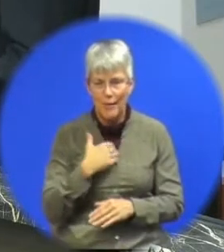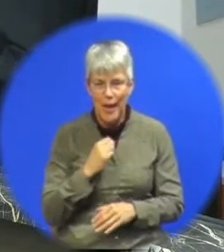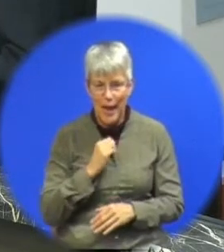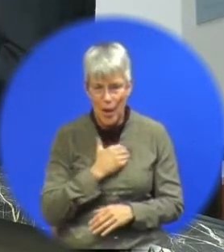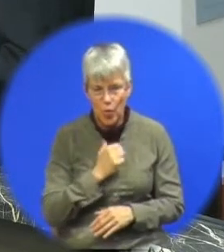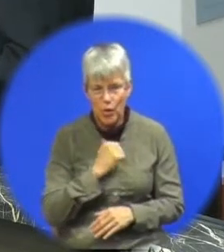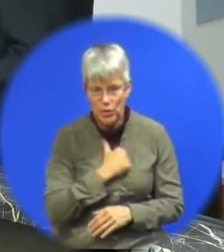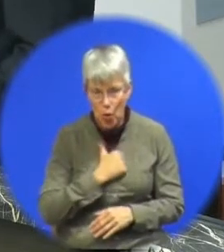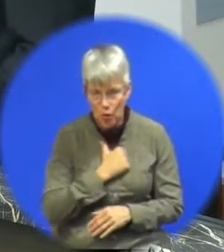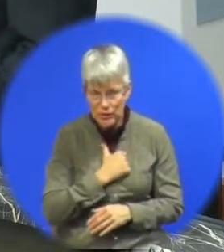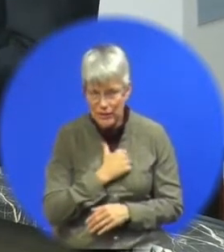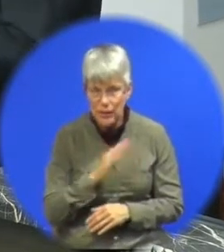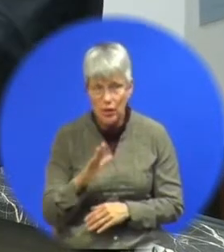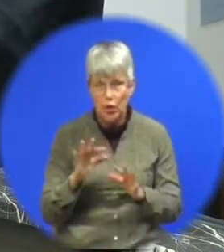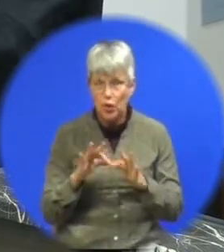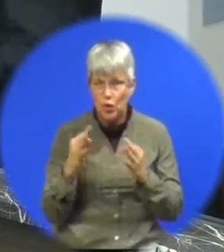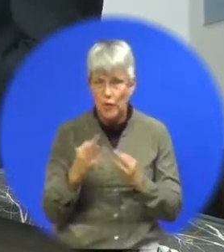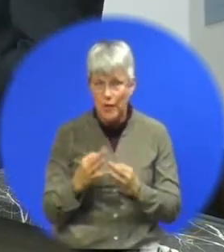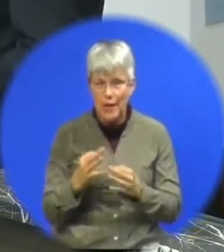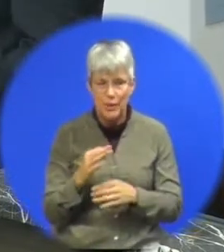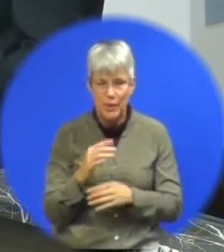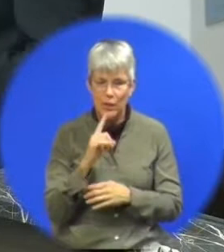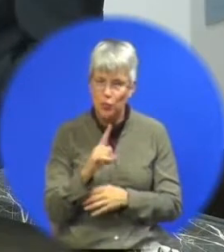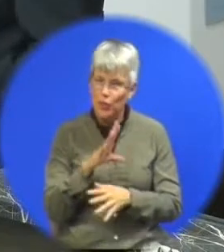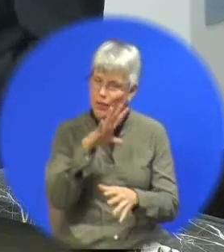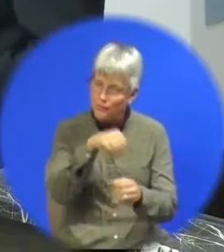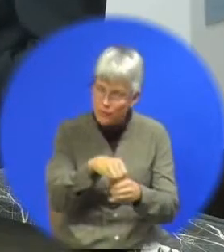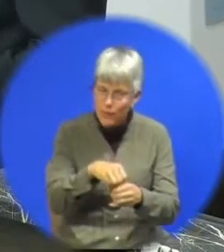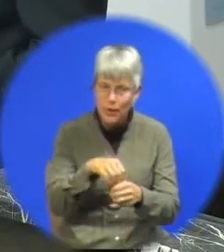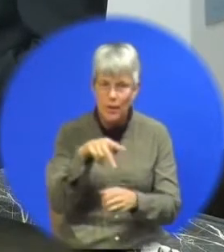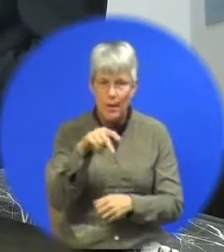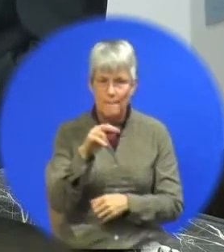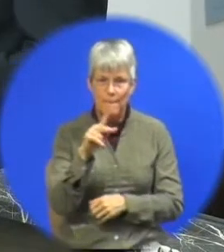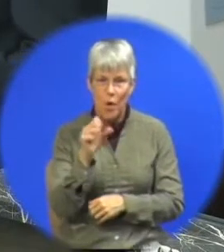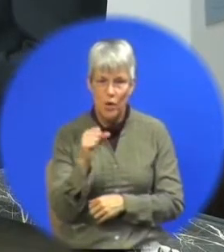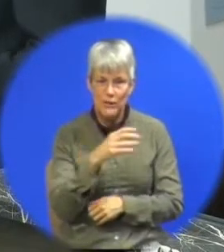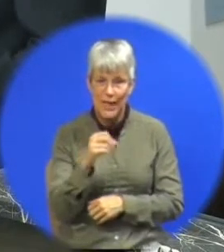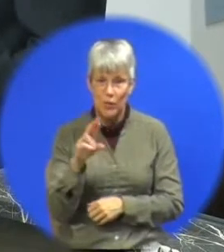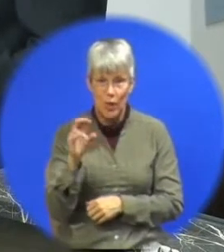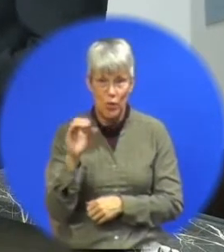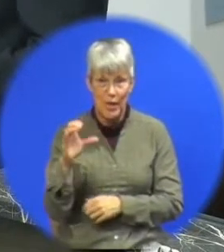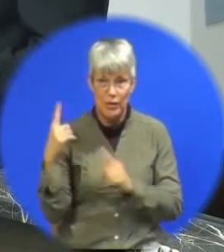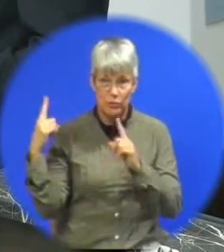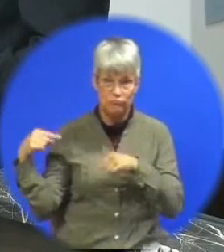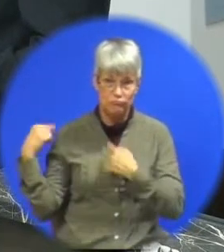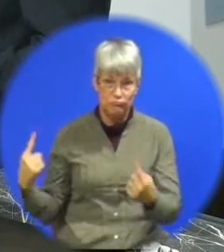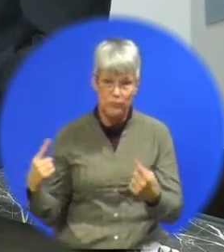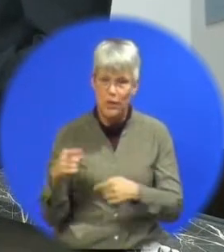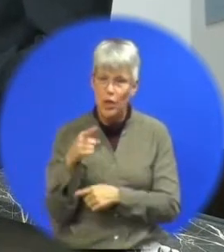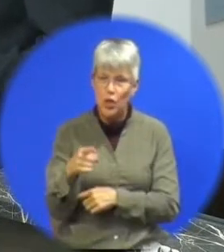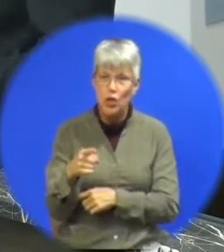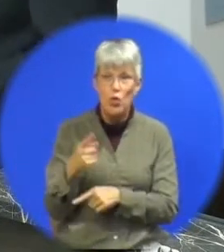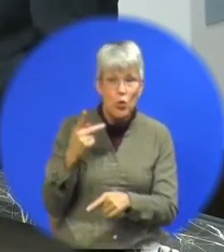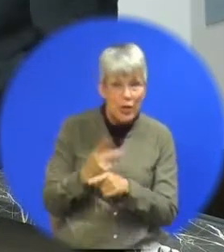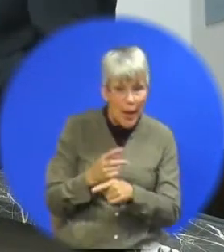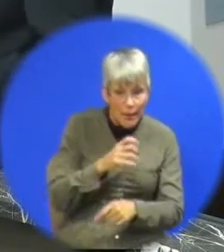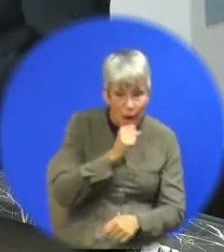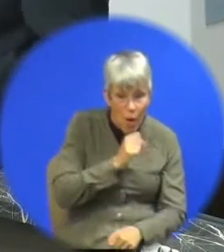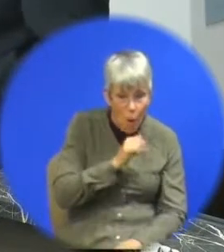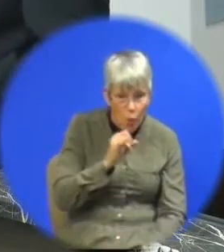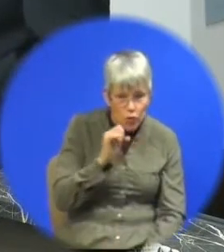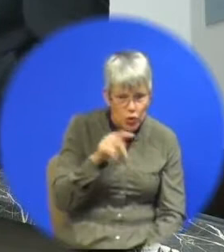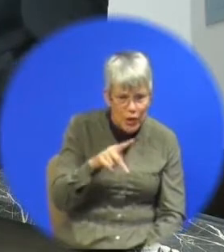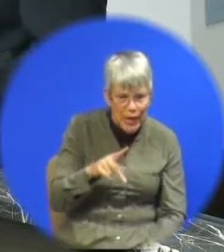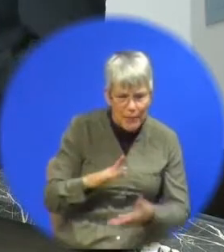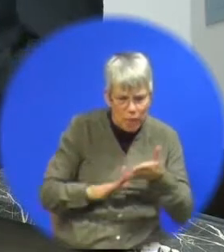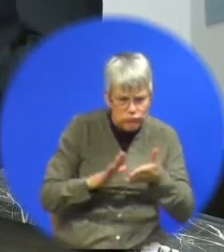Your family has been real involved with the Parks and Recreation Department through the years. You kept an old Jeep of mine running back when you were doing your